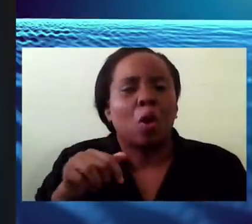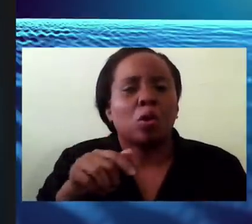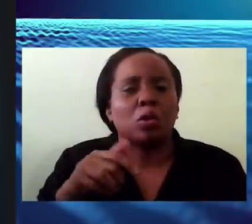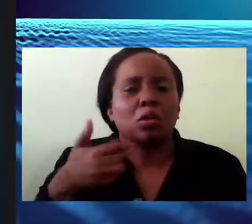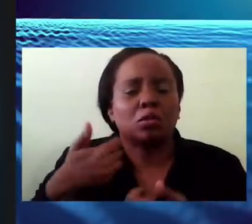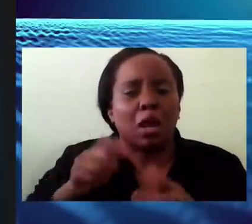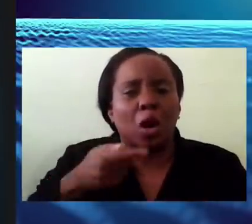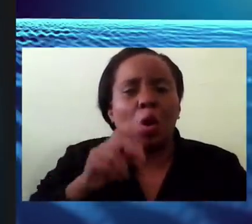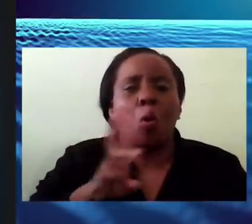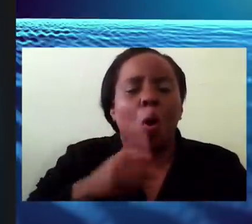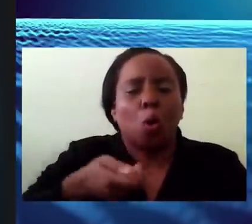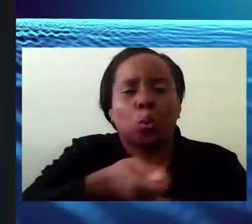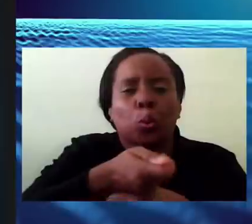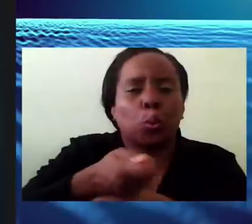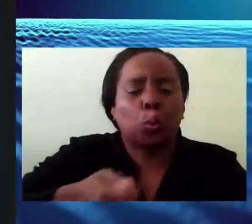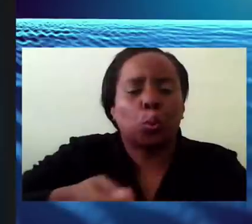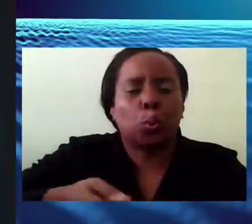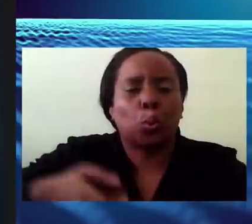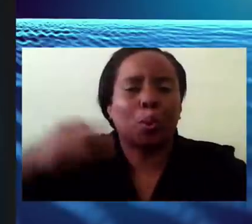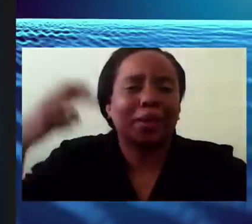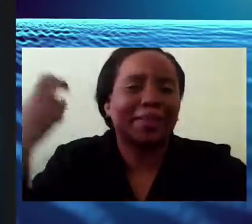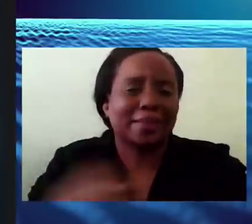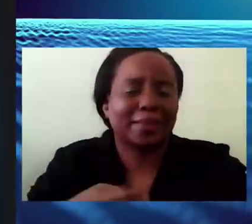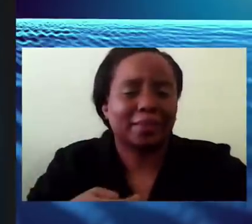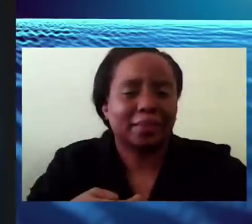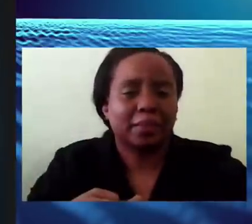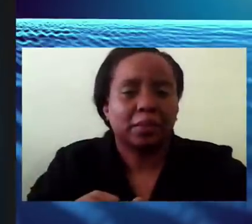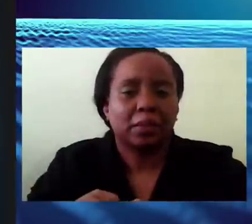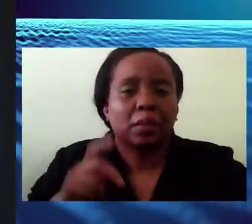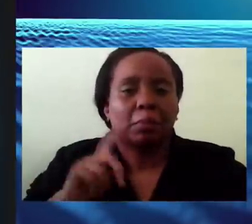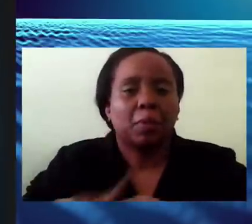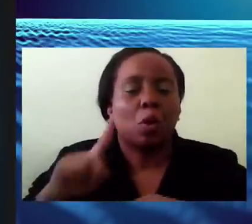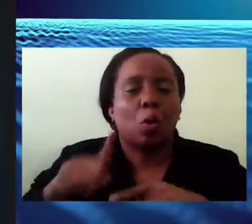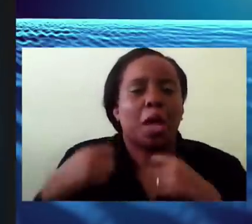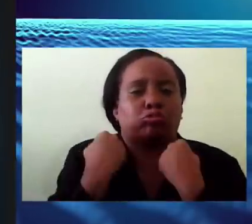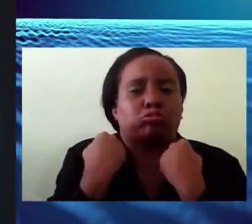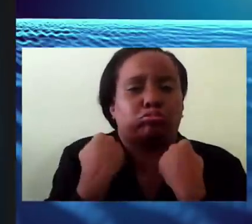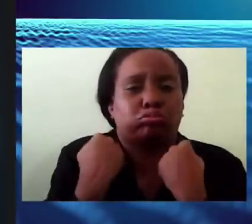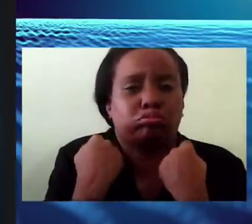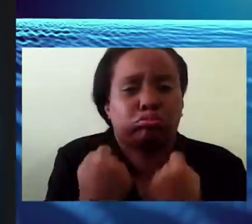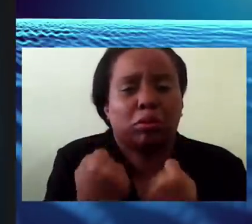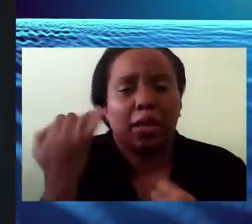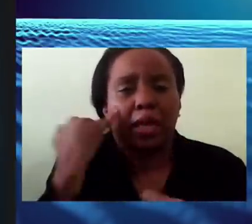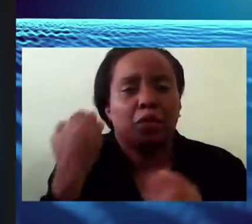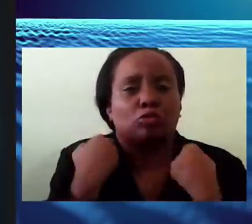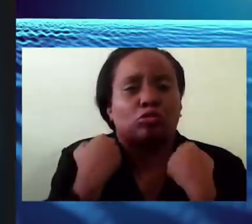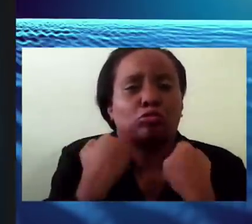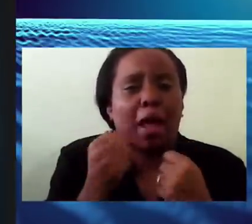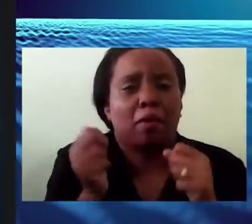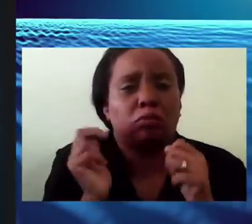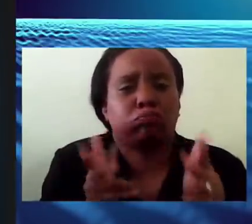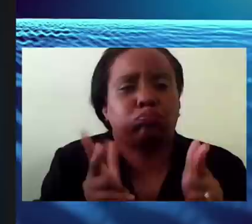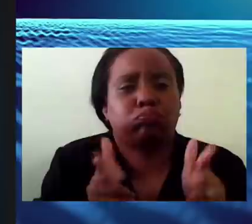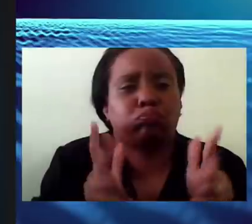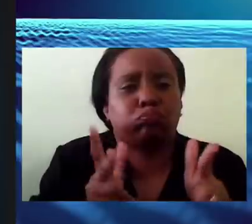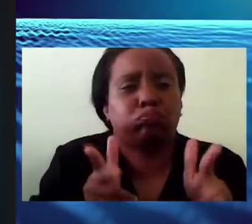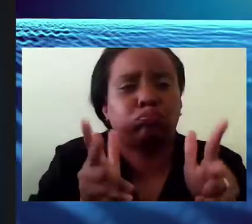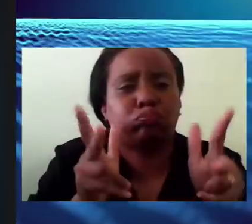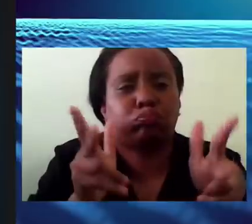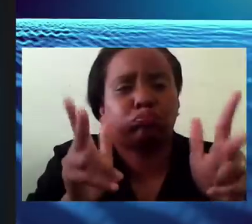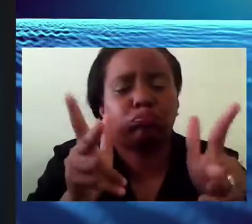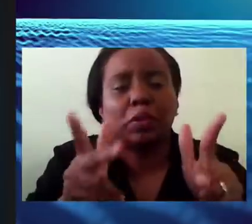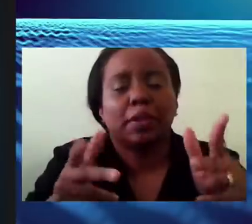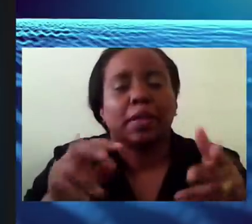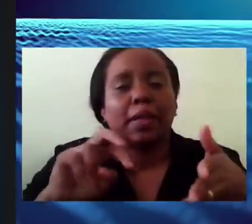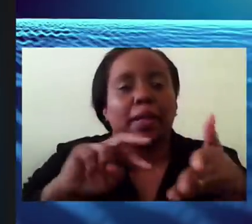difficulty. But as you can see, when people drive on the road, if people are driving at a fast speed, then that breaks up and spits up into the